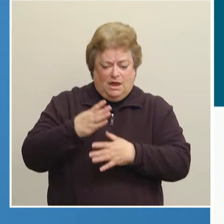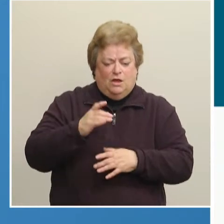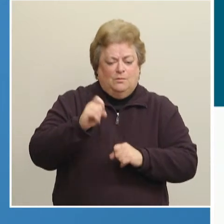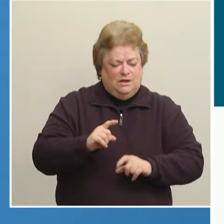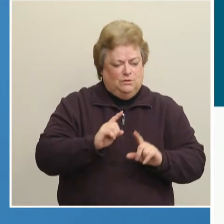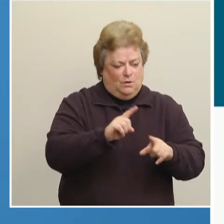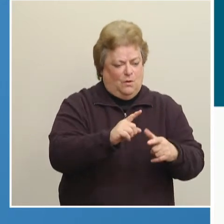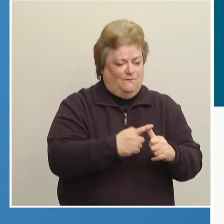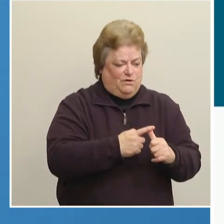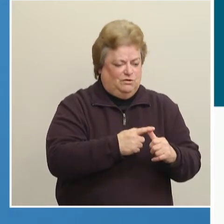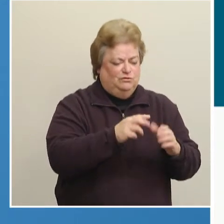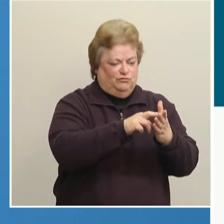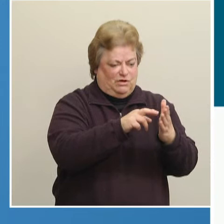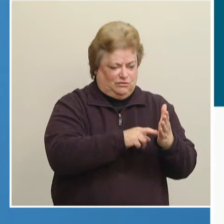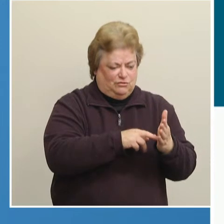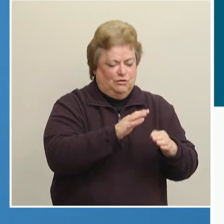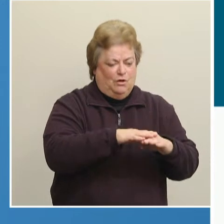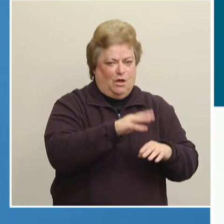registered by going to